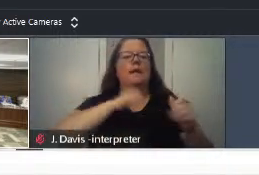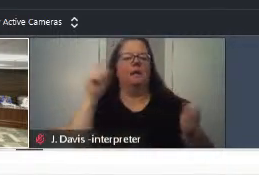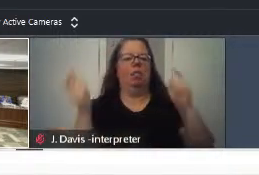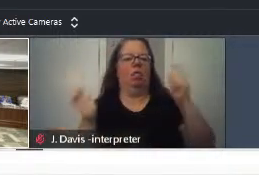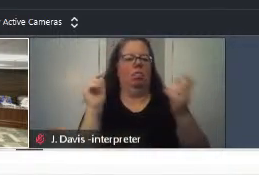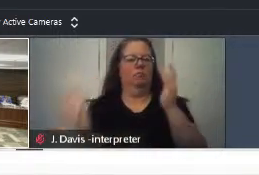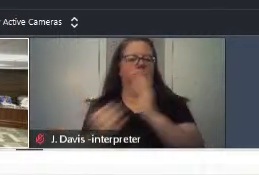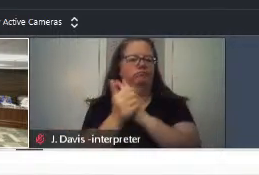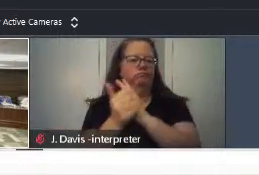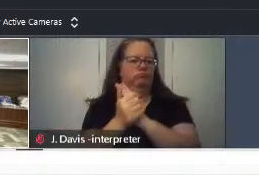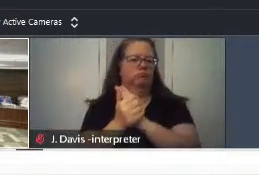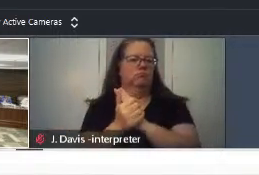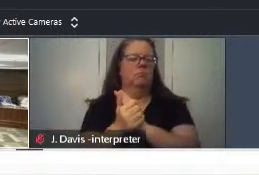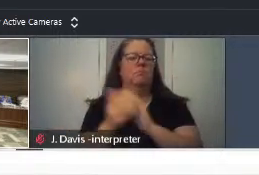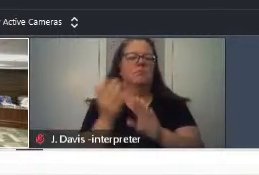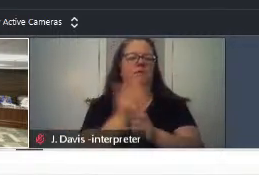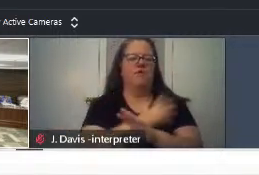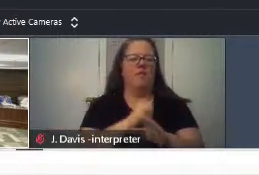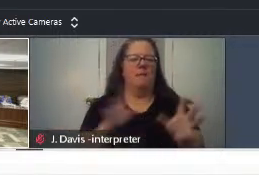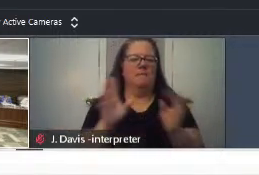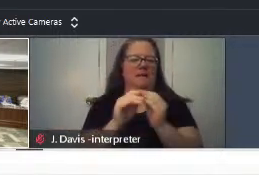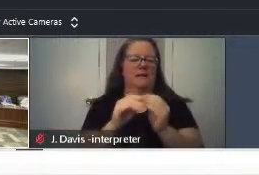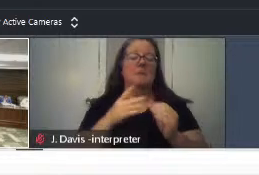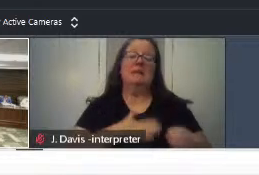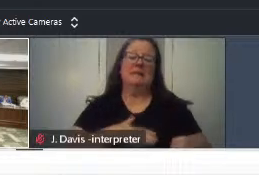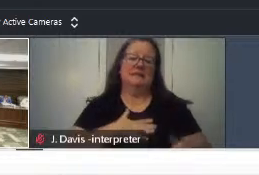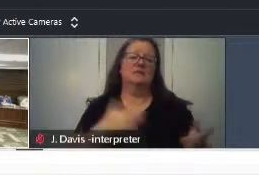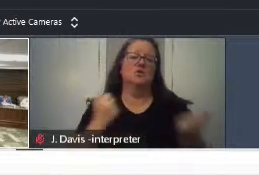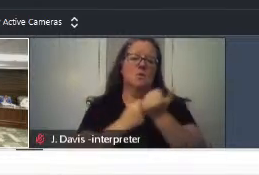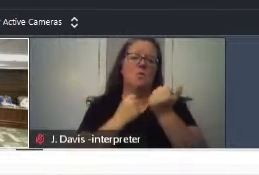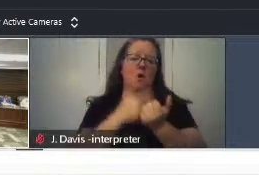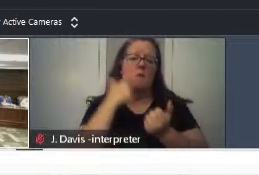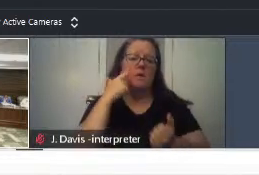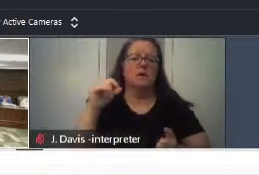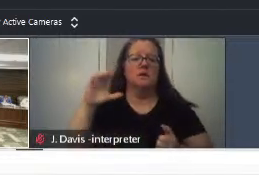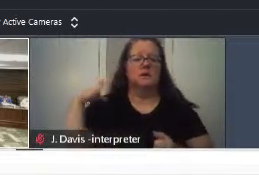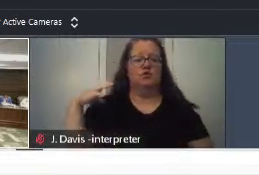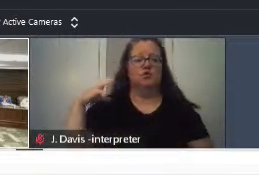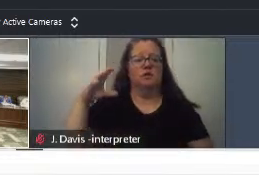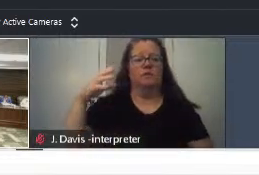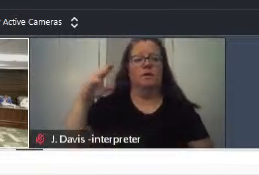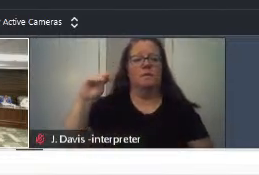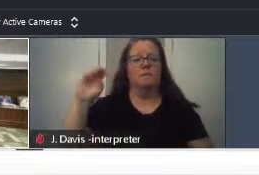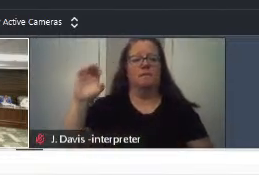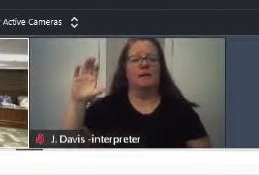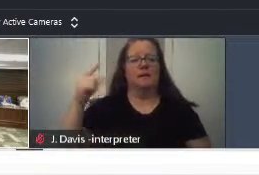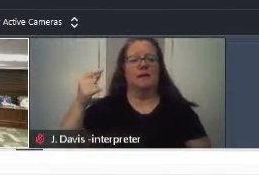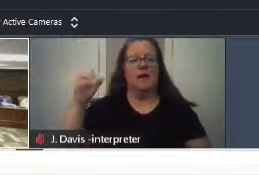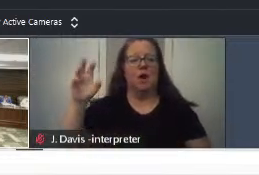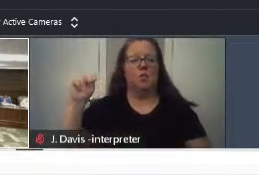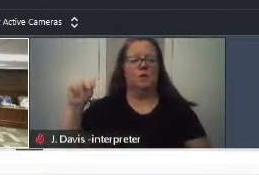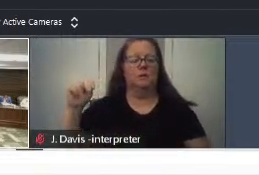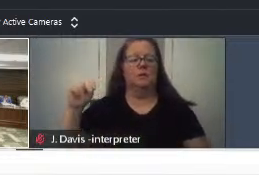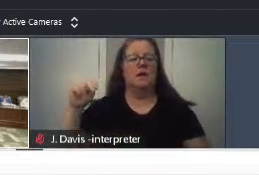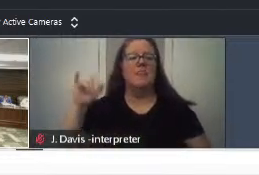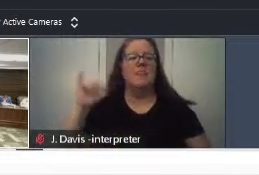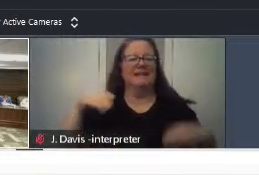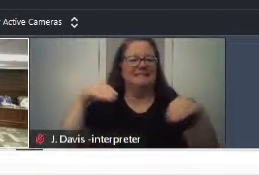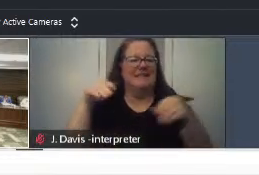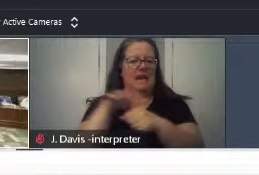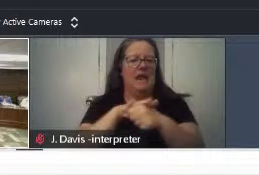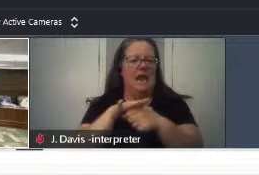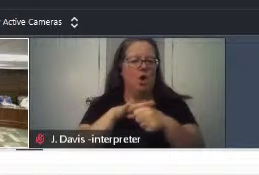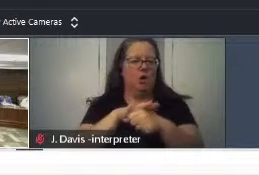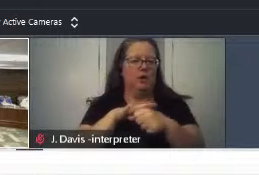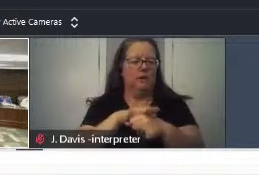once we've had this neighborhood meeting, but I would ask everybody to support it because, as Chief McGowan said, even the retail corridor and everything, all of that is supported